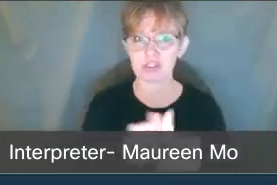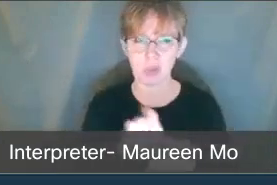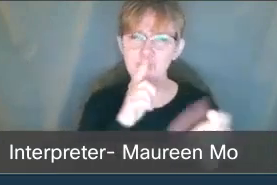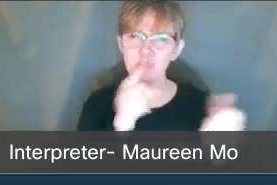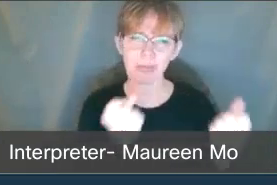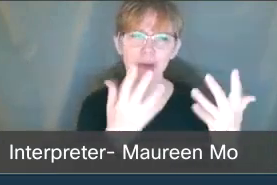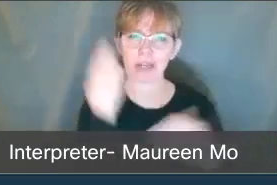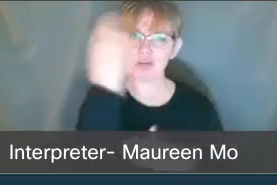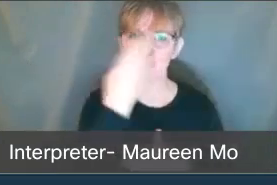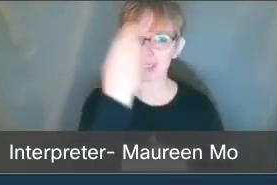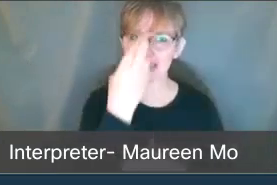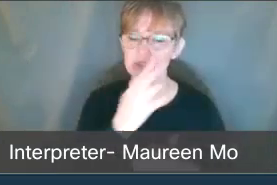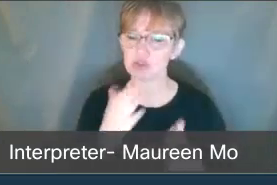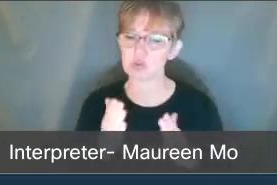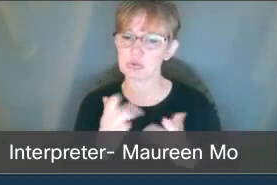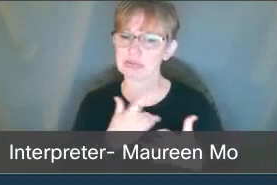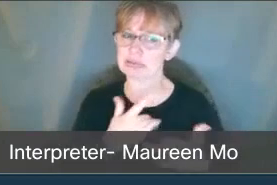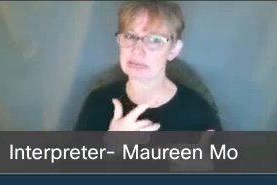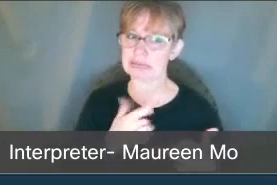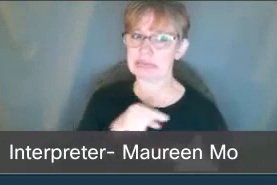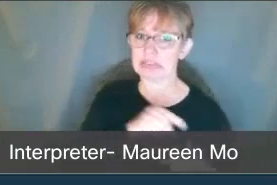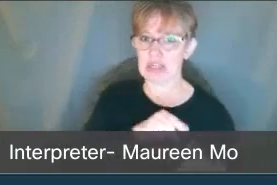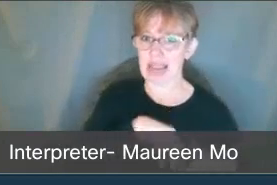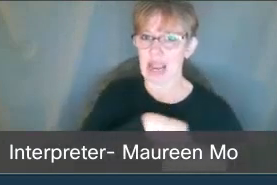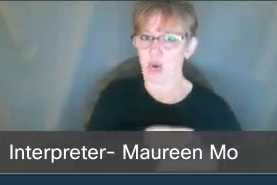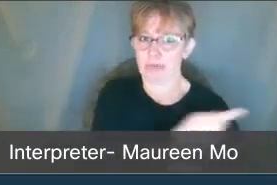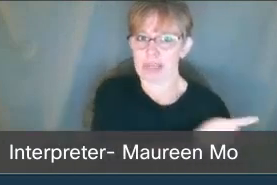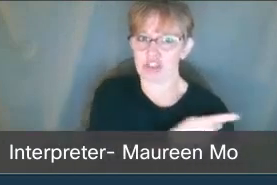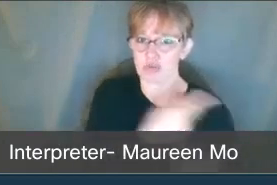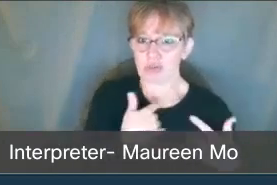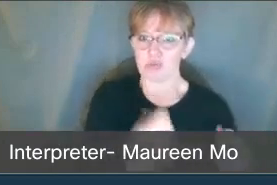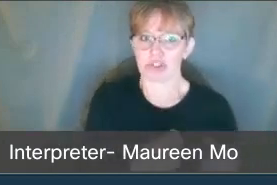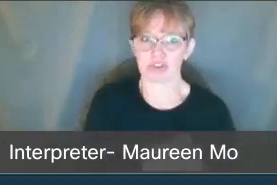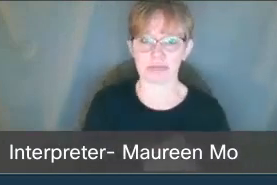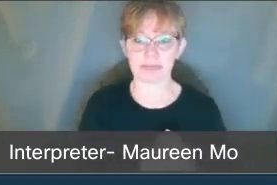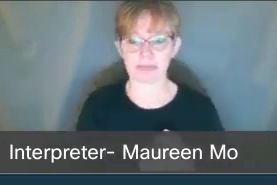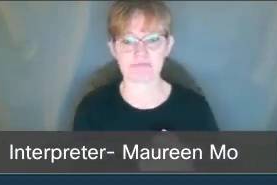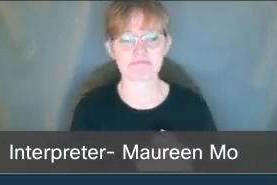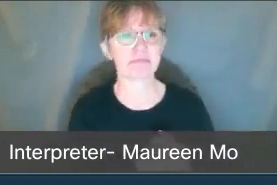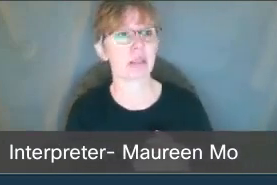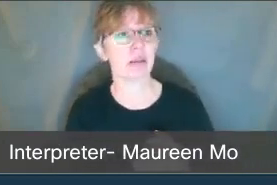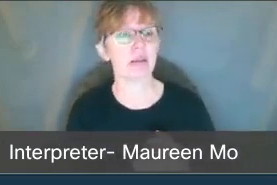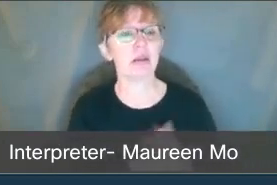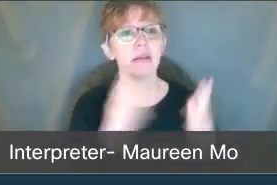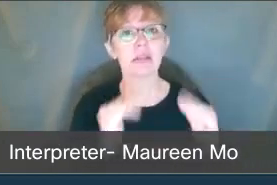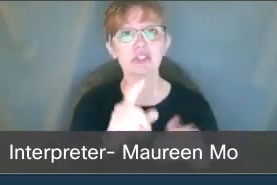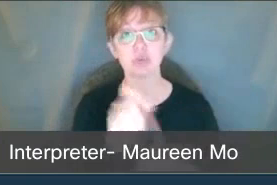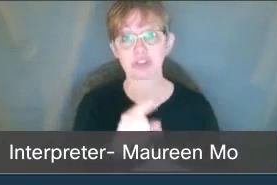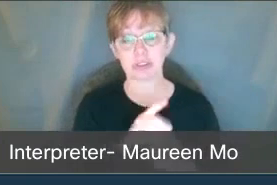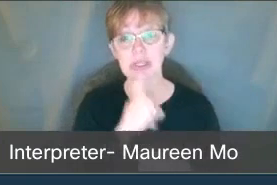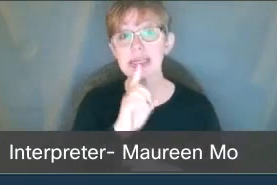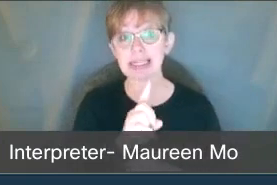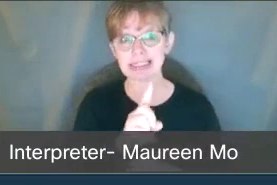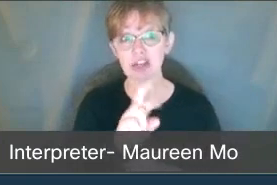to lean in the direction of outpatient restoration. The next question is there an assessment instrument